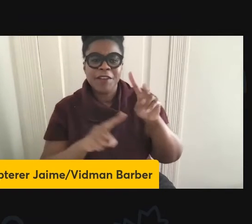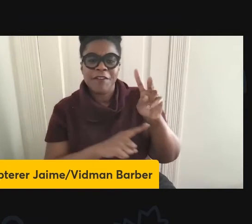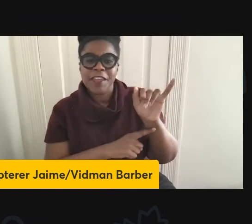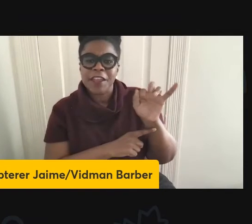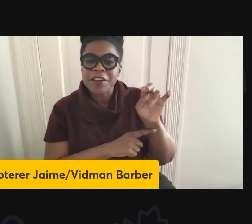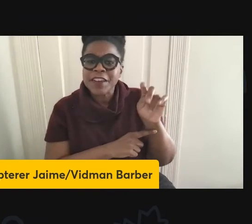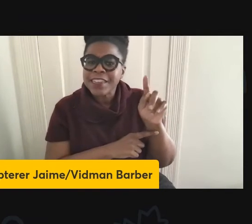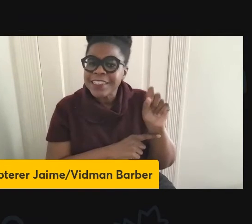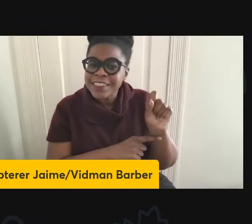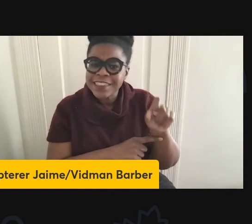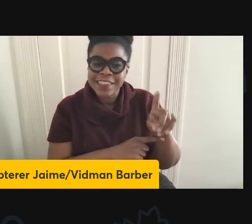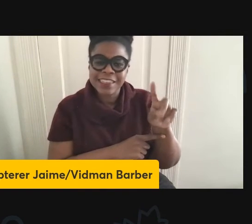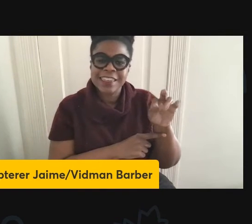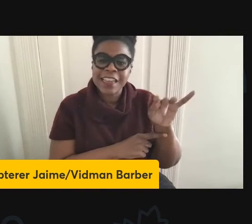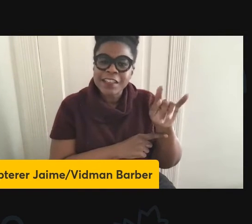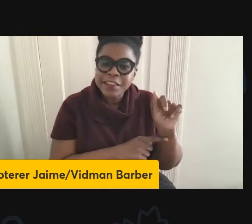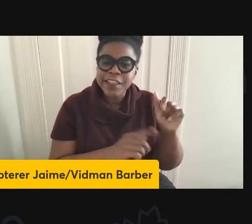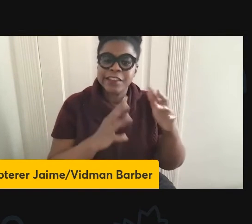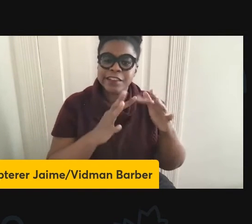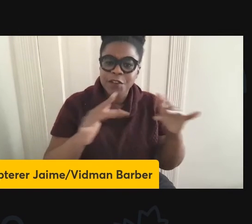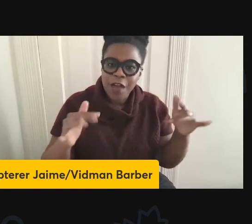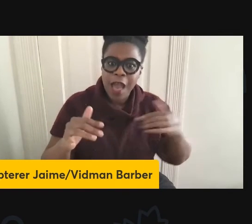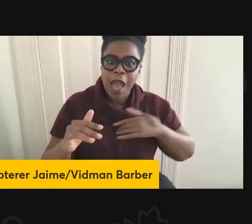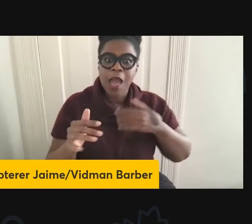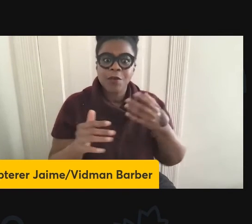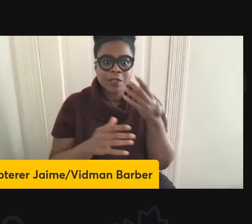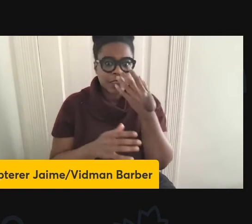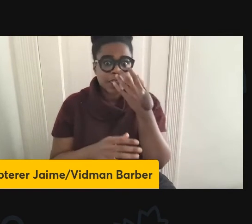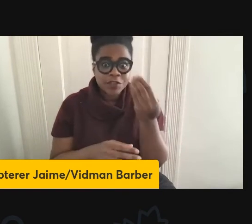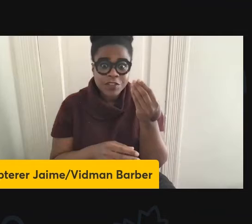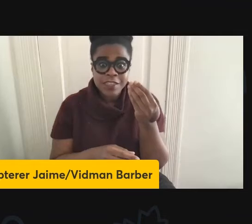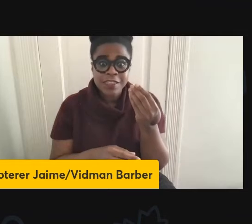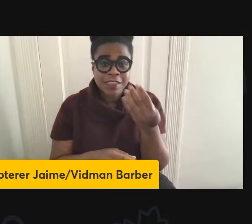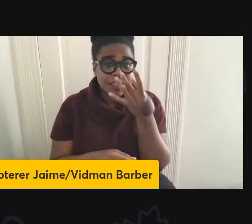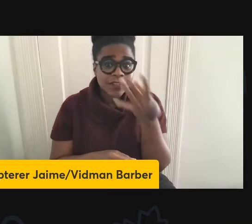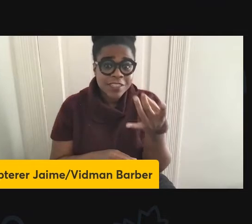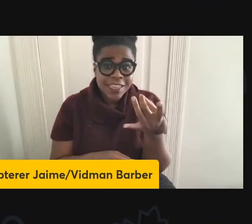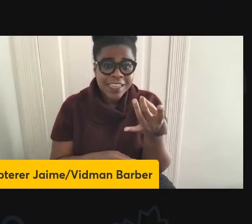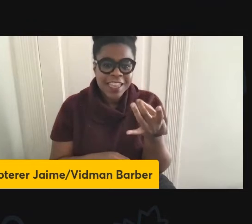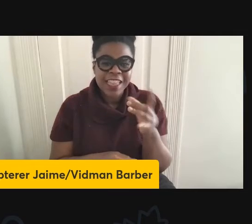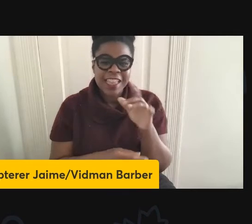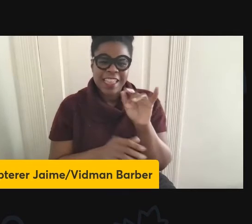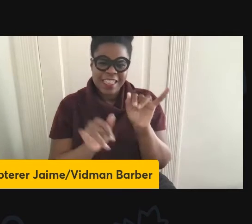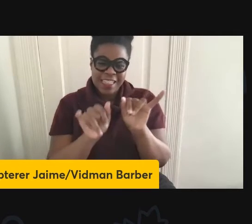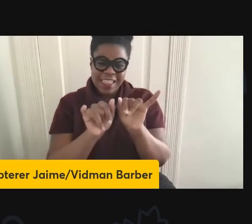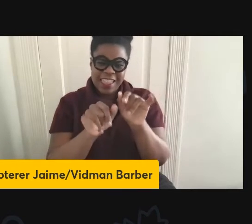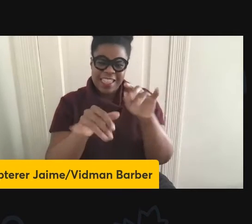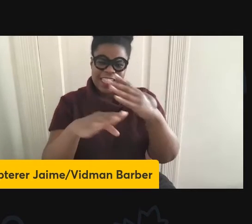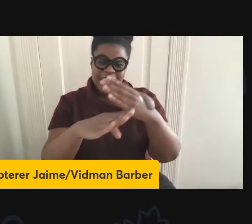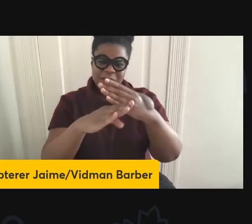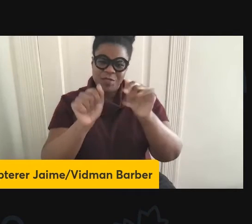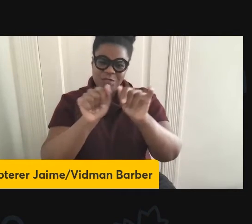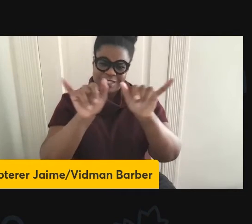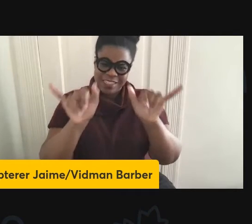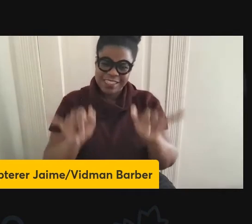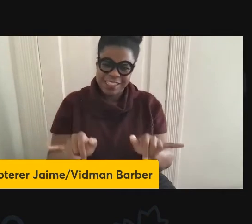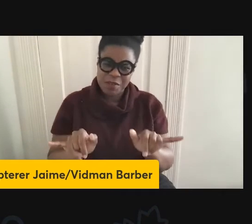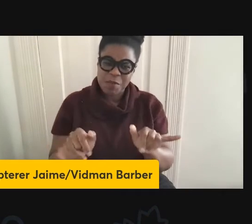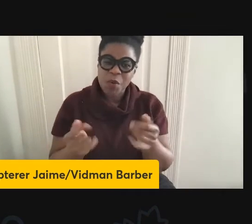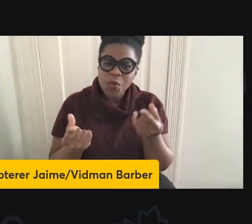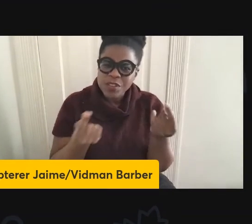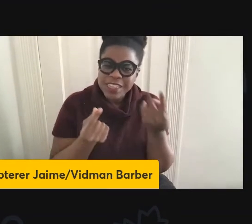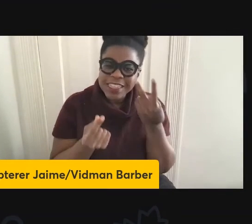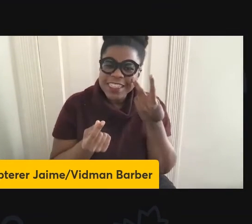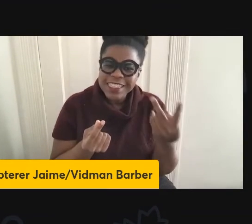Delta variants and that sort of thing. So I was interested in studying what does the immune system do when it sees a